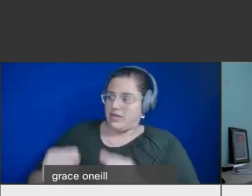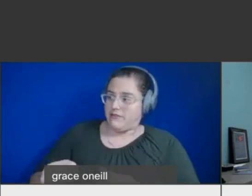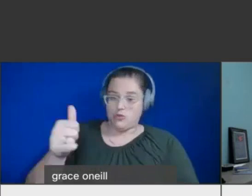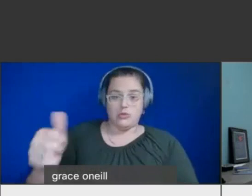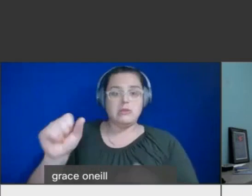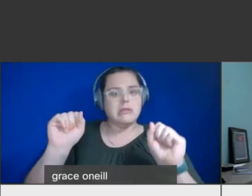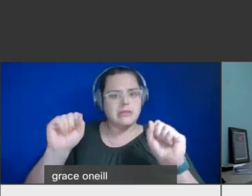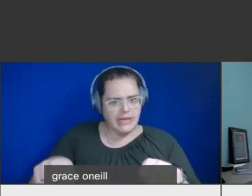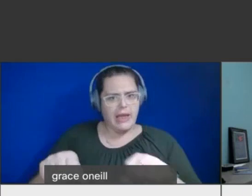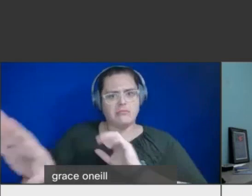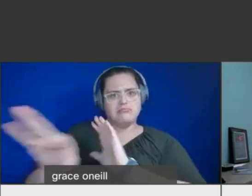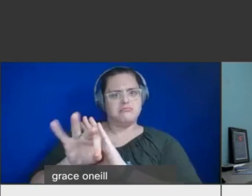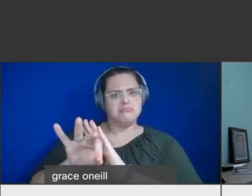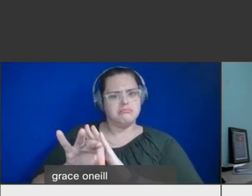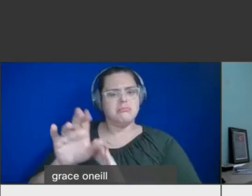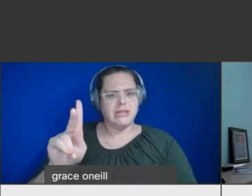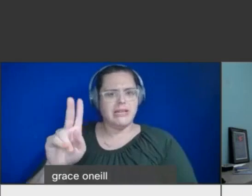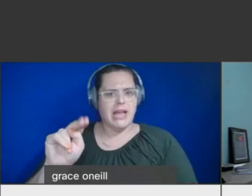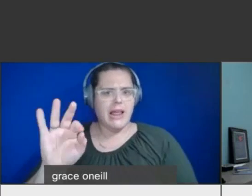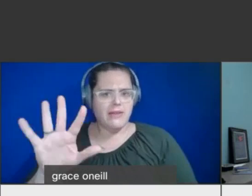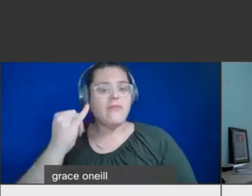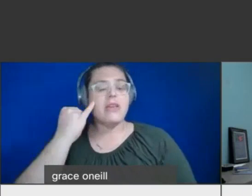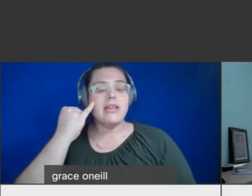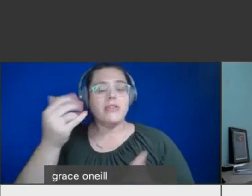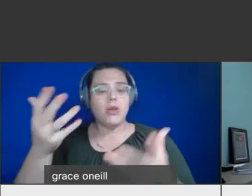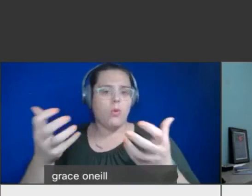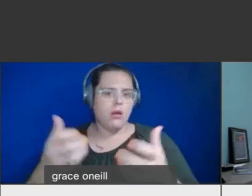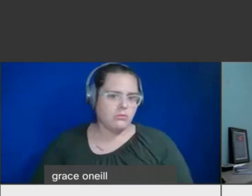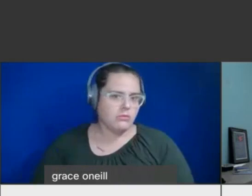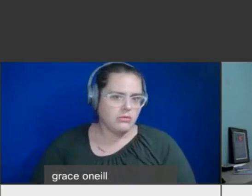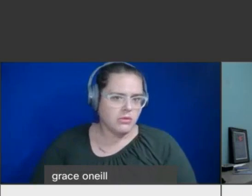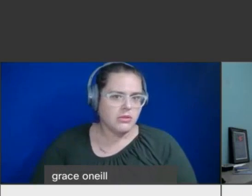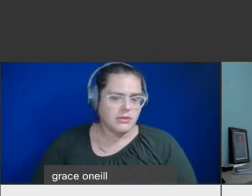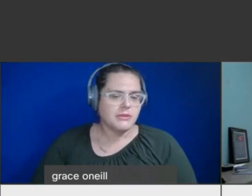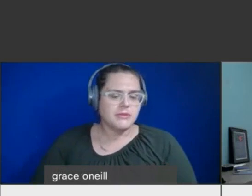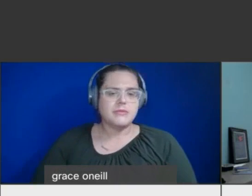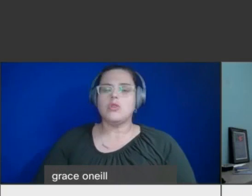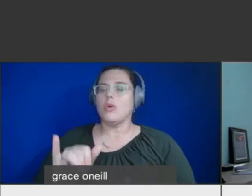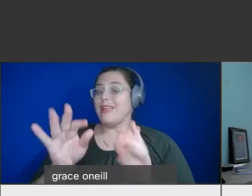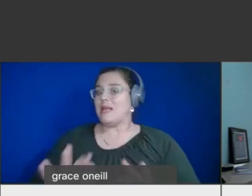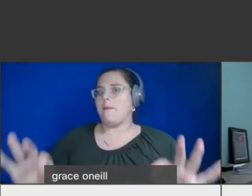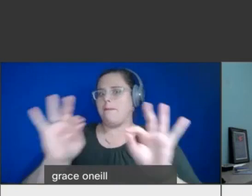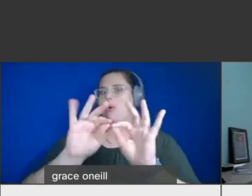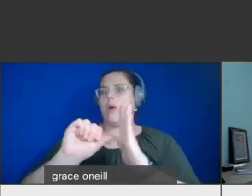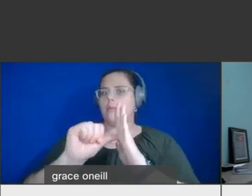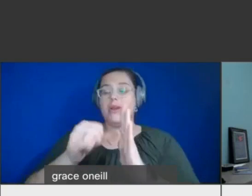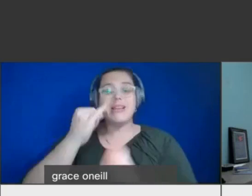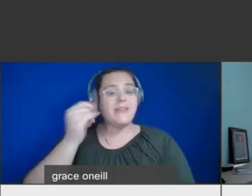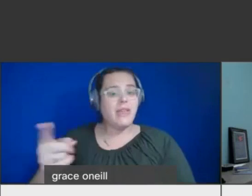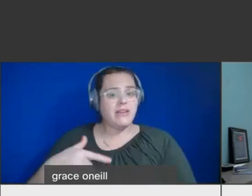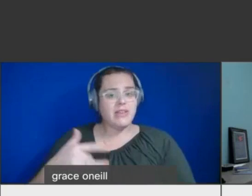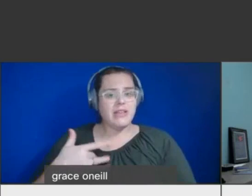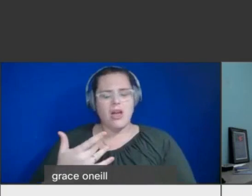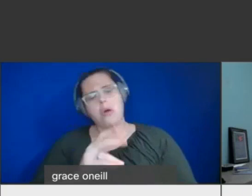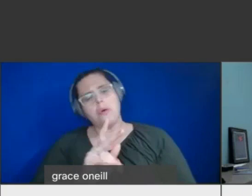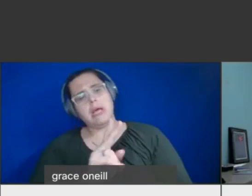a KN95 if they choose to do so. So that's an important point. If they feel that that gives them more